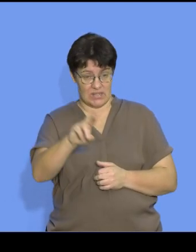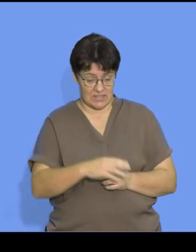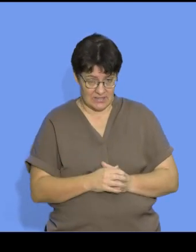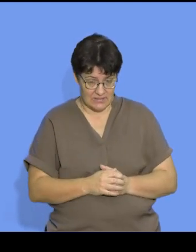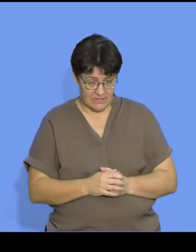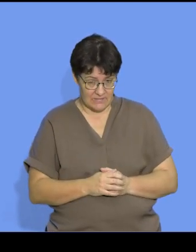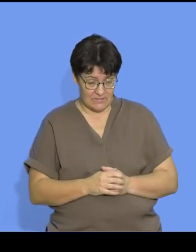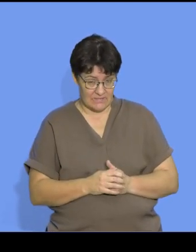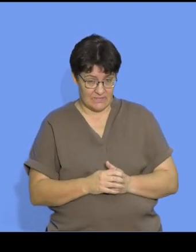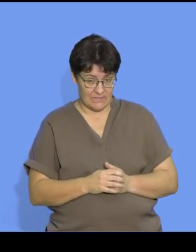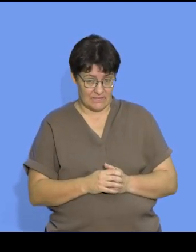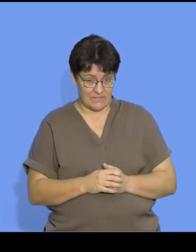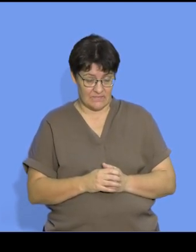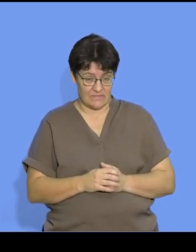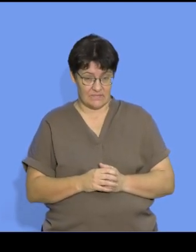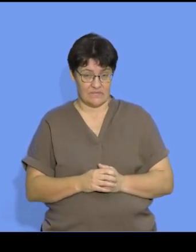660 Rand.